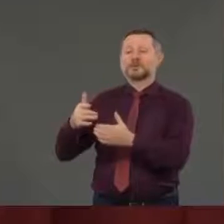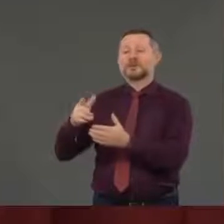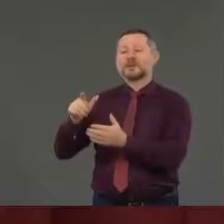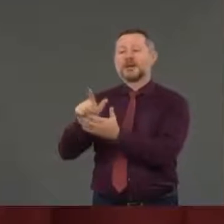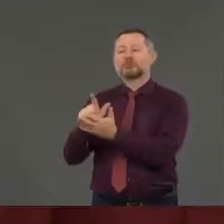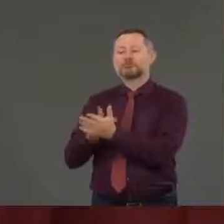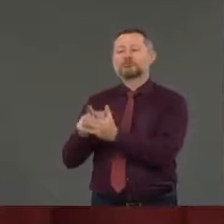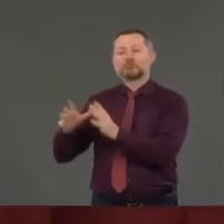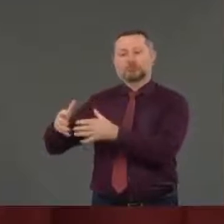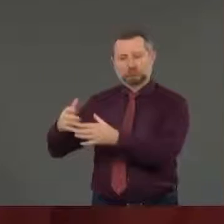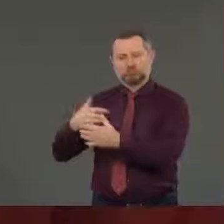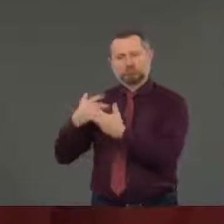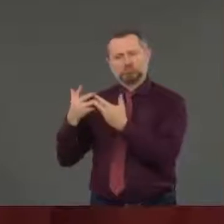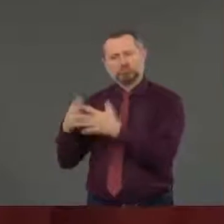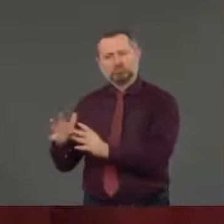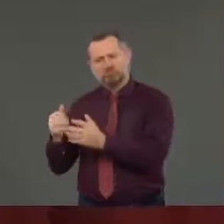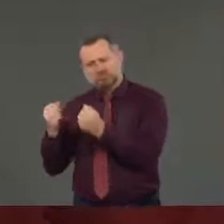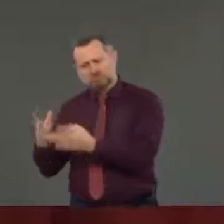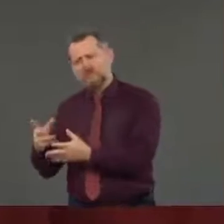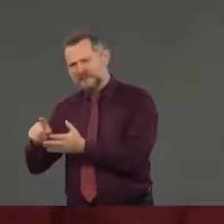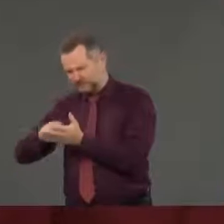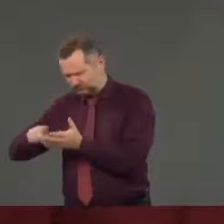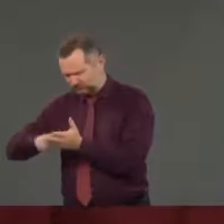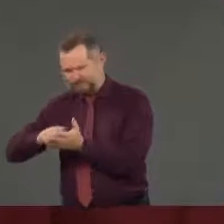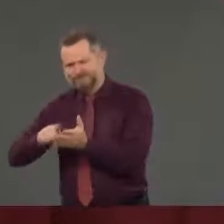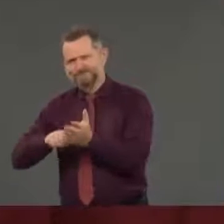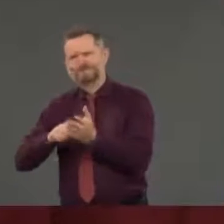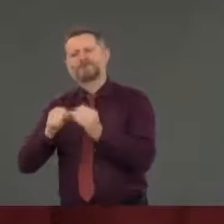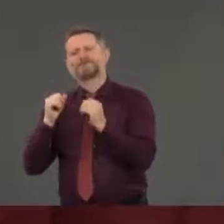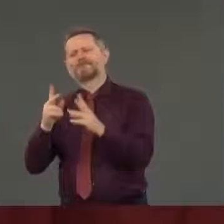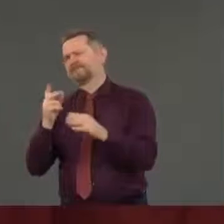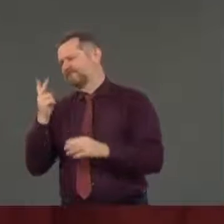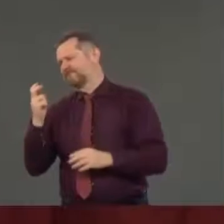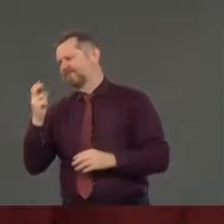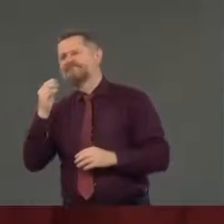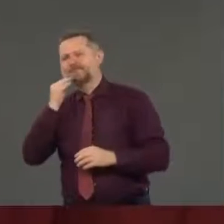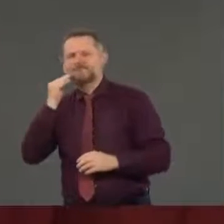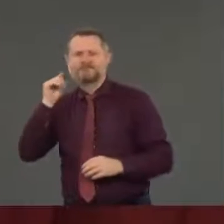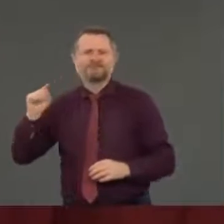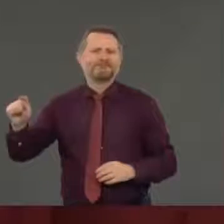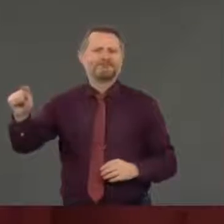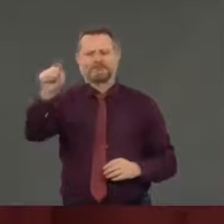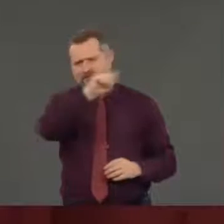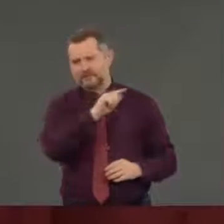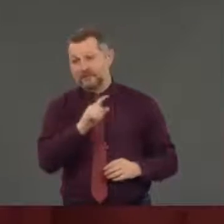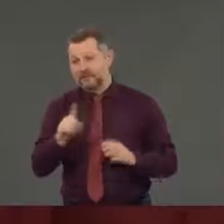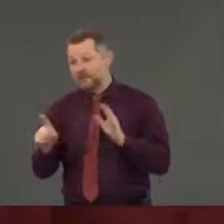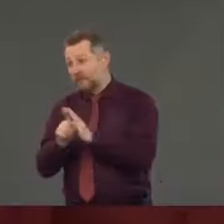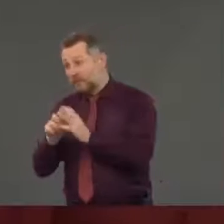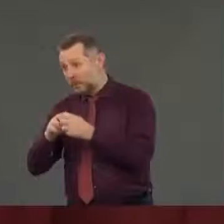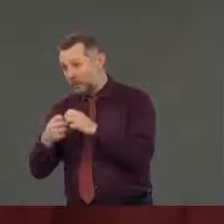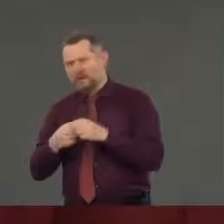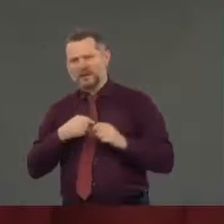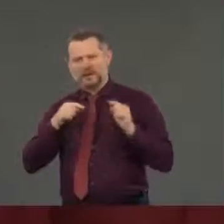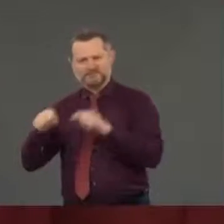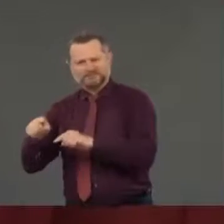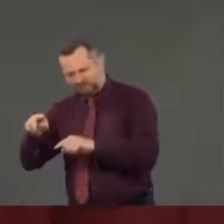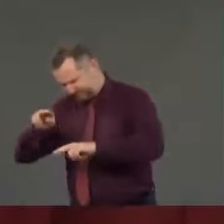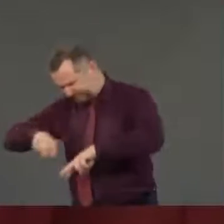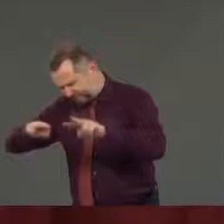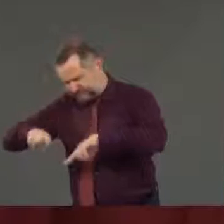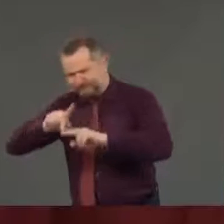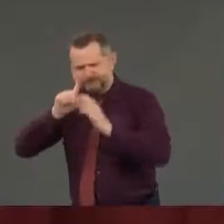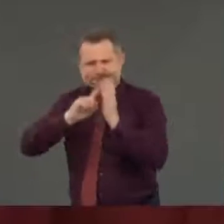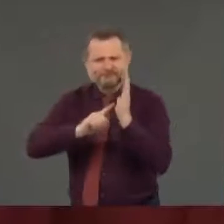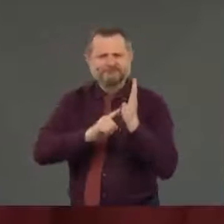nursing homes, in the hundreds. Whenever there's an issue, we raise this, we go in there, we do whatever necessary, and take all to